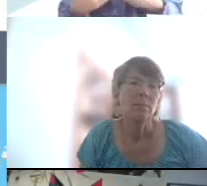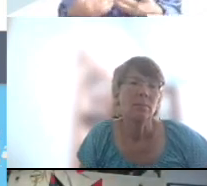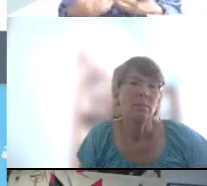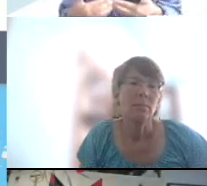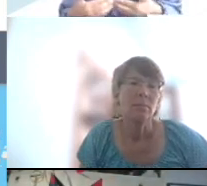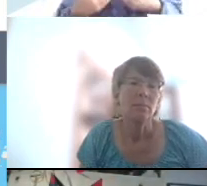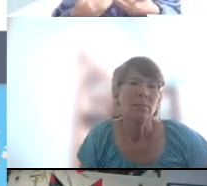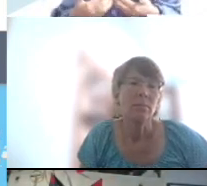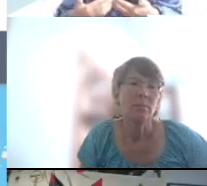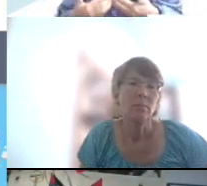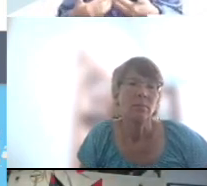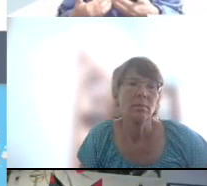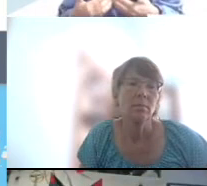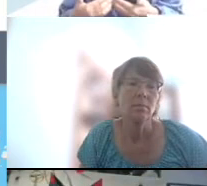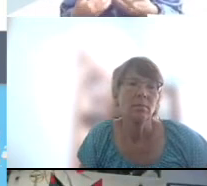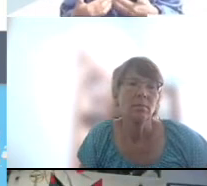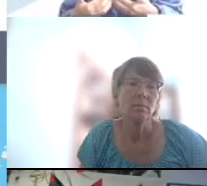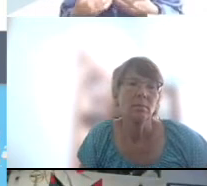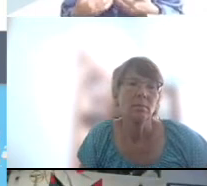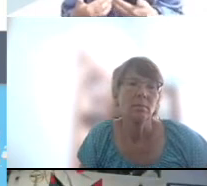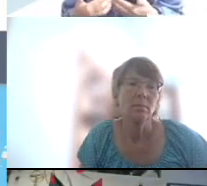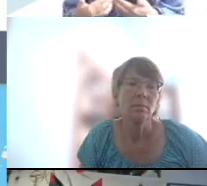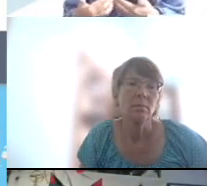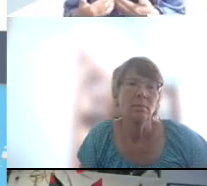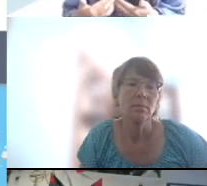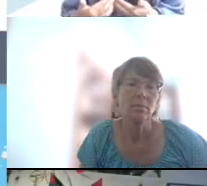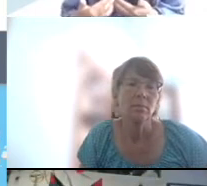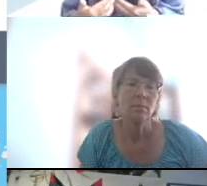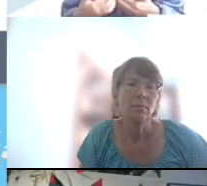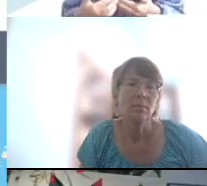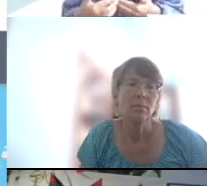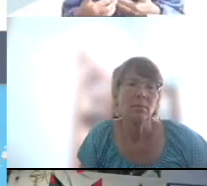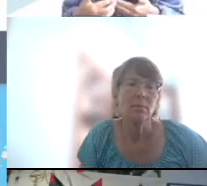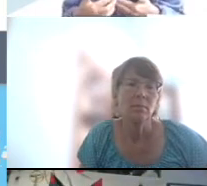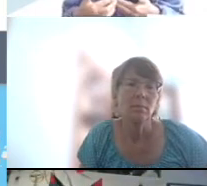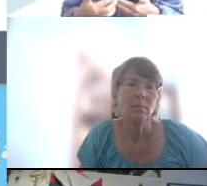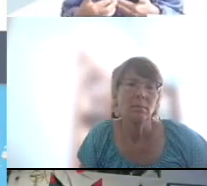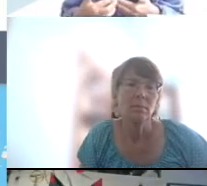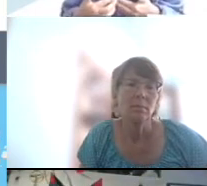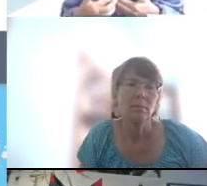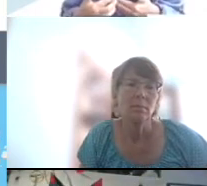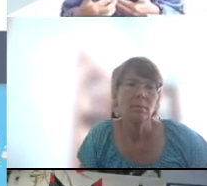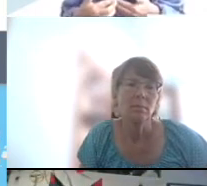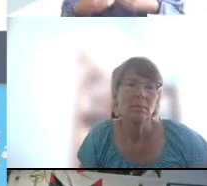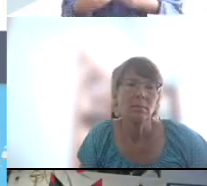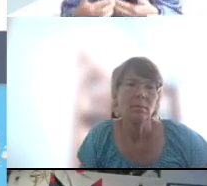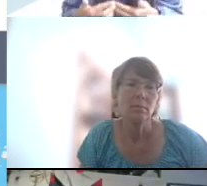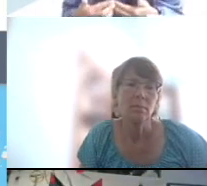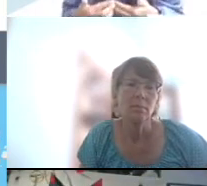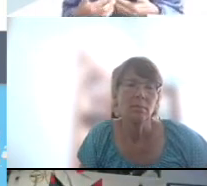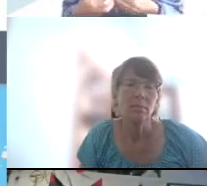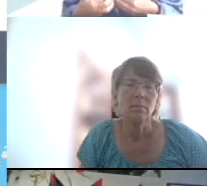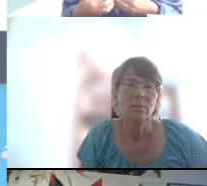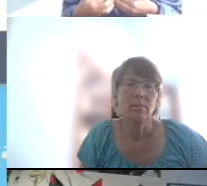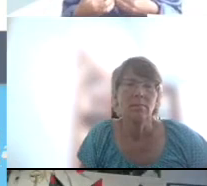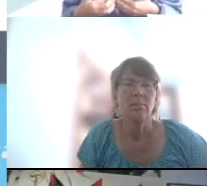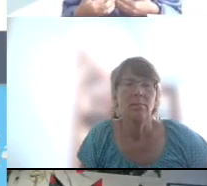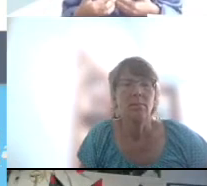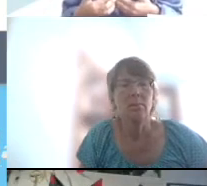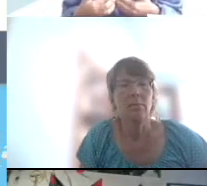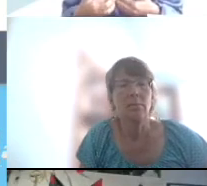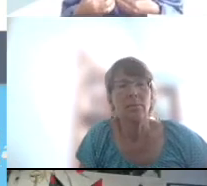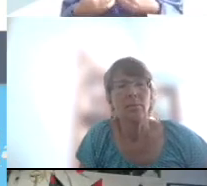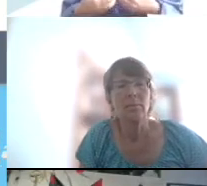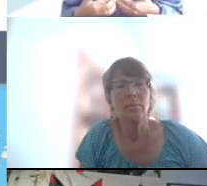only a very small and preliminary part of cultivating strong relationships with First Peoples of Canada. Acknowledging territory and